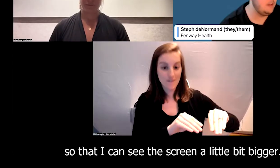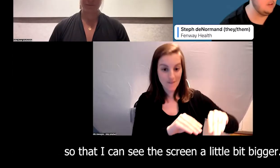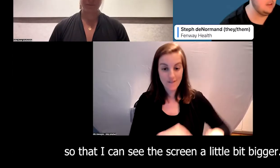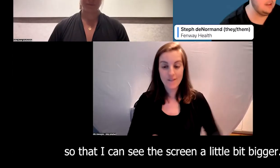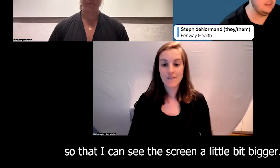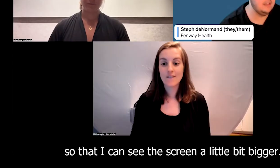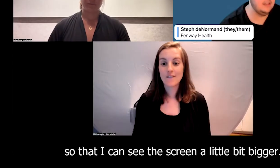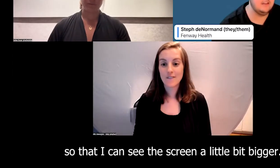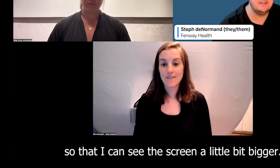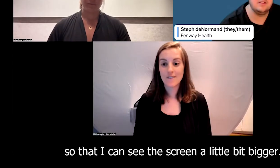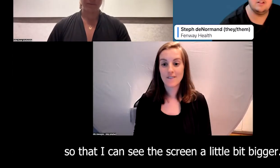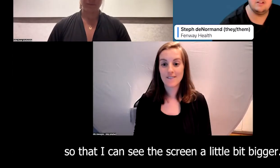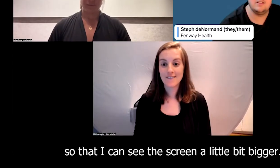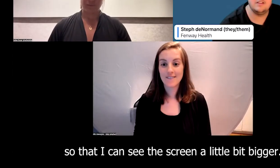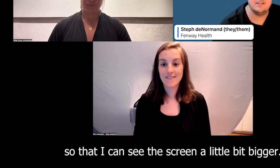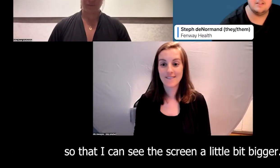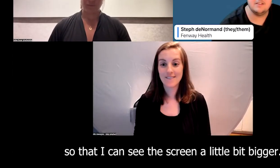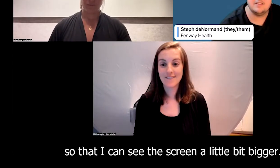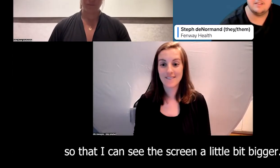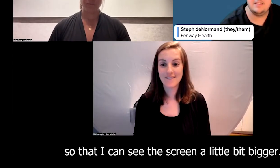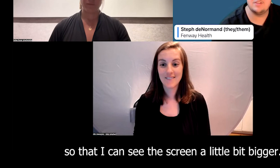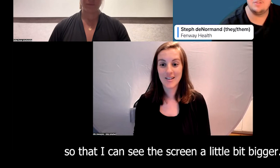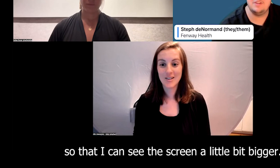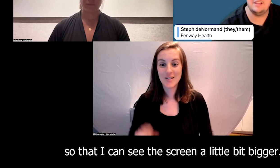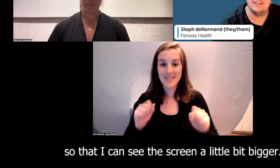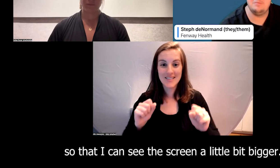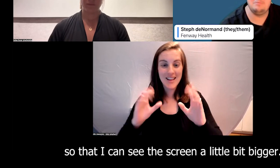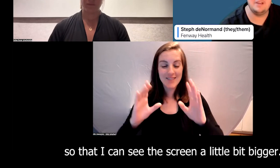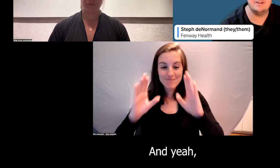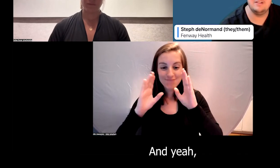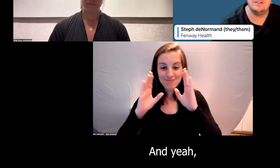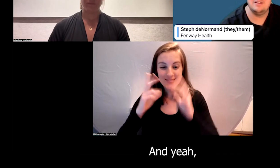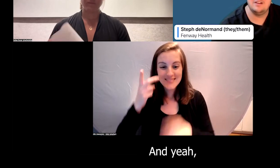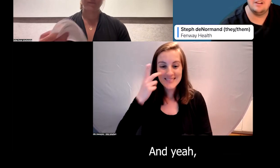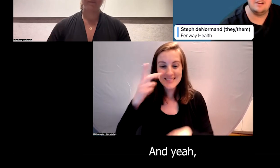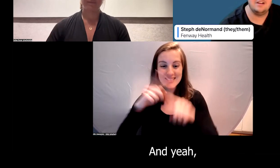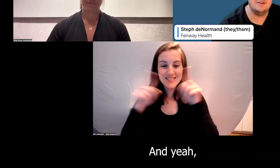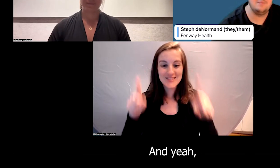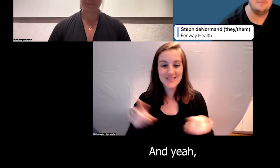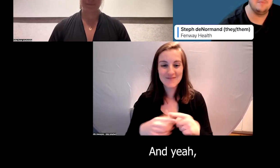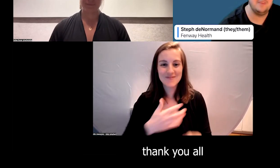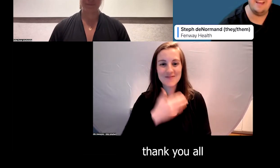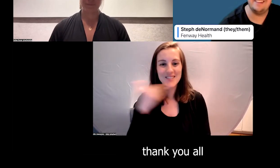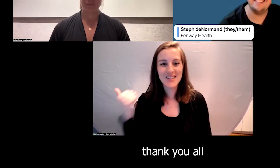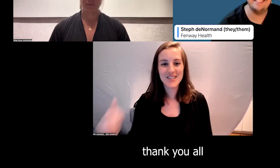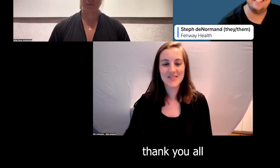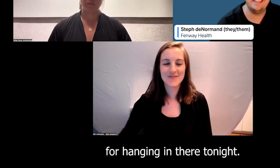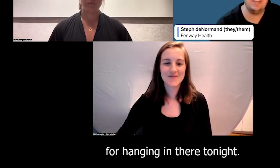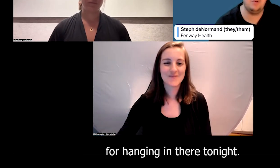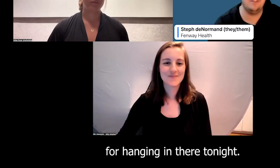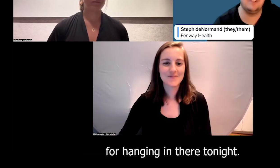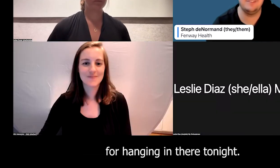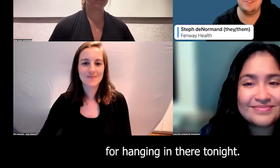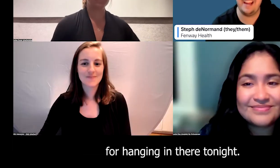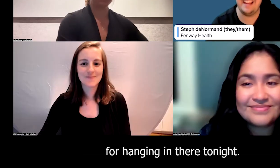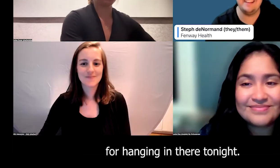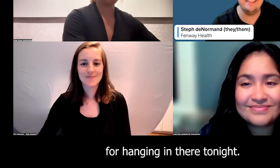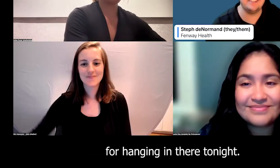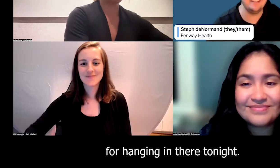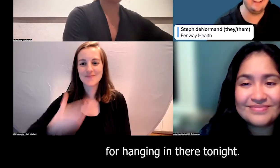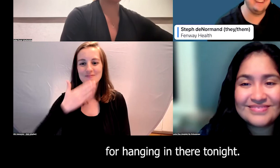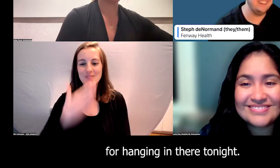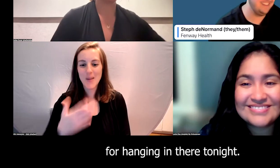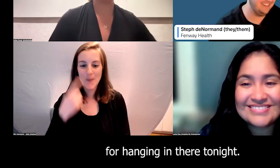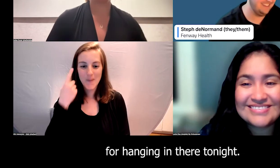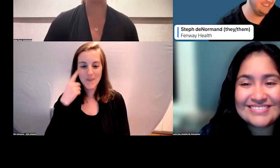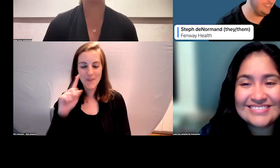so that I can see the screen a little bit bigger. Yeah, thank you all for hanging in